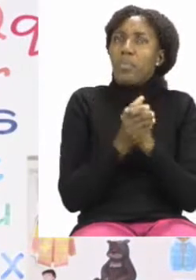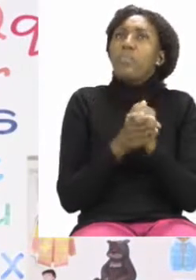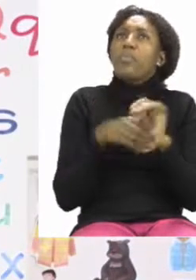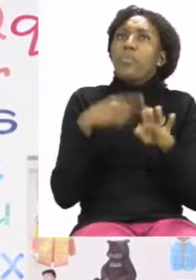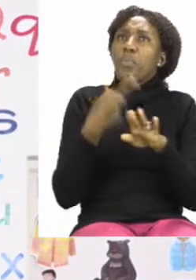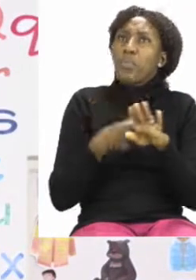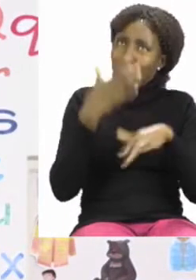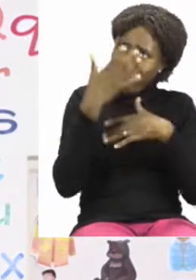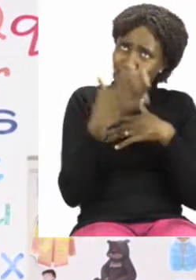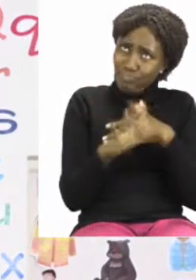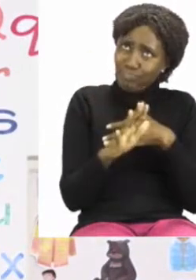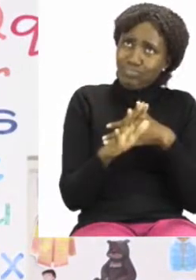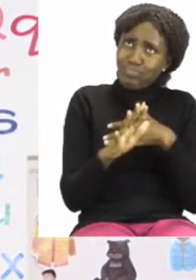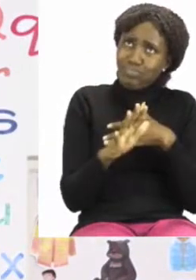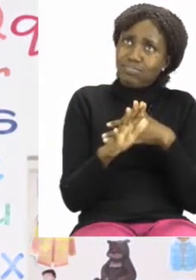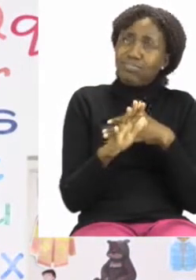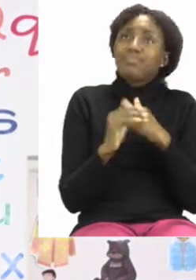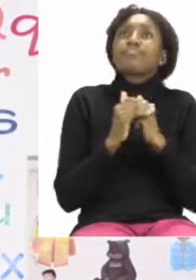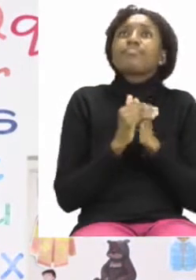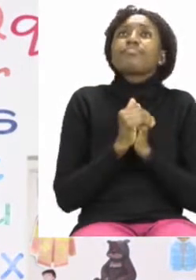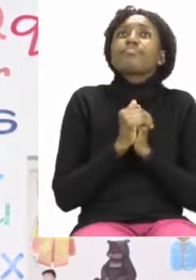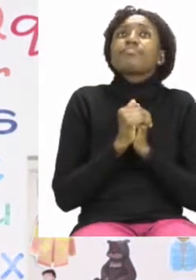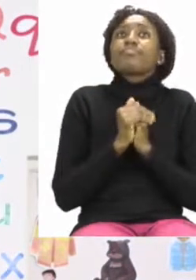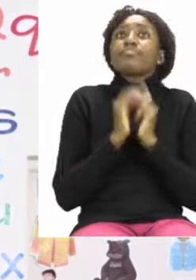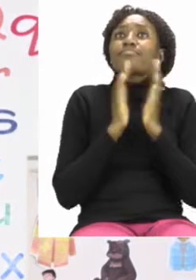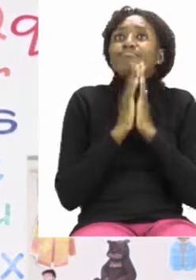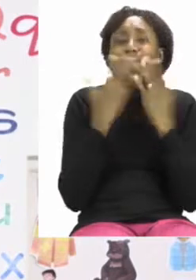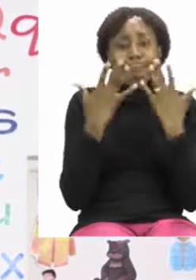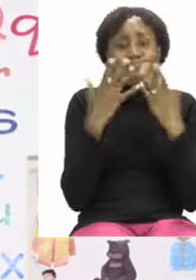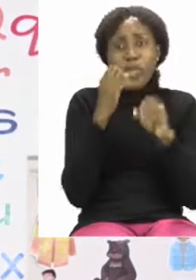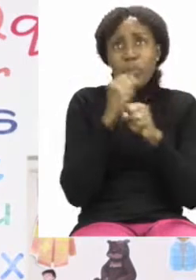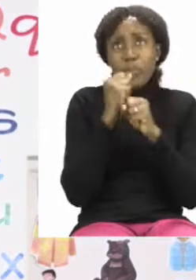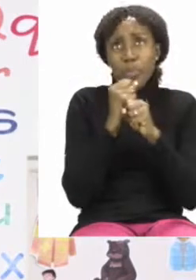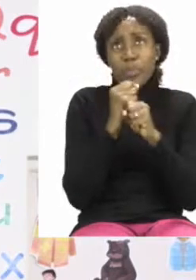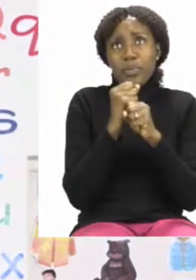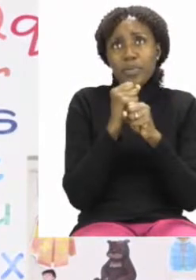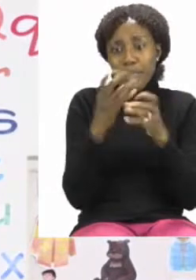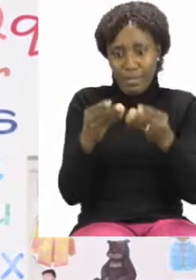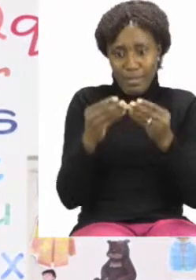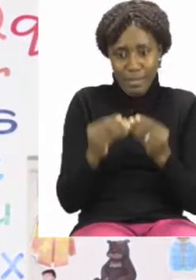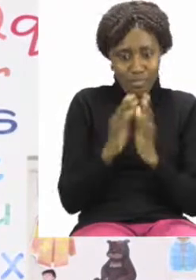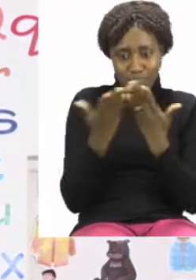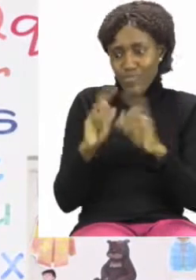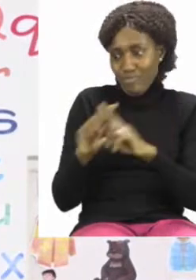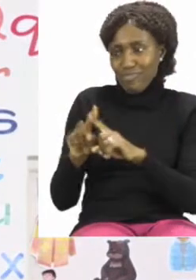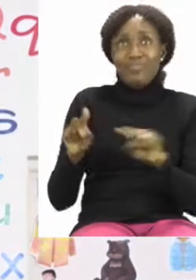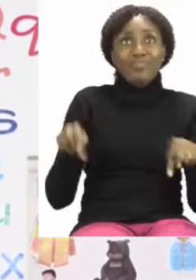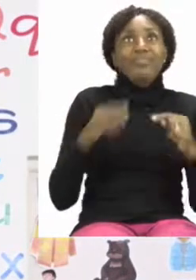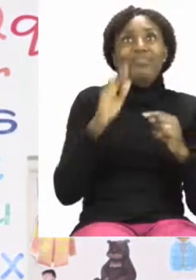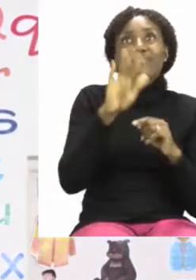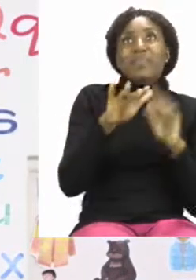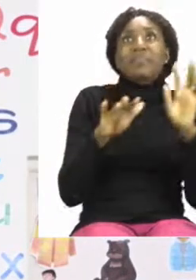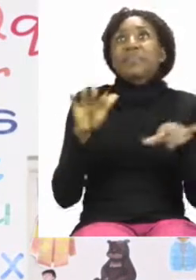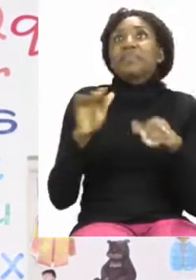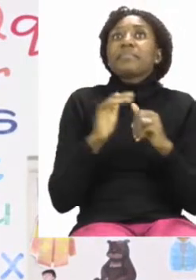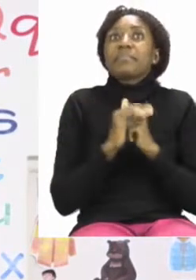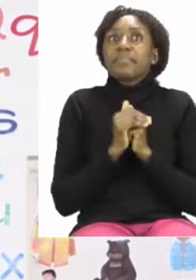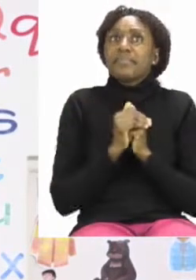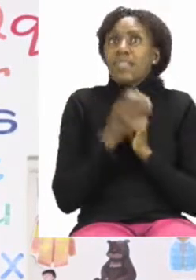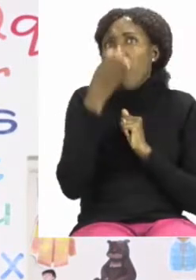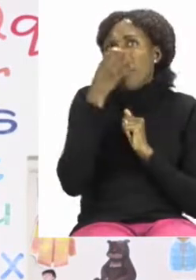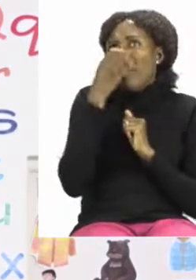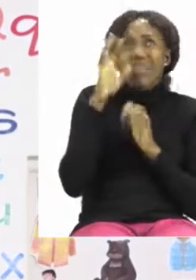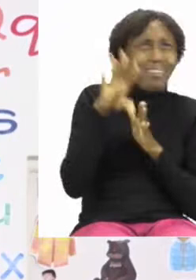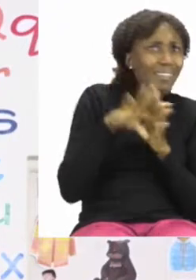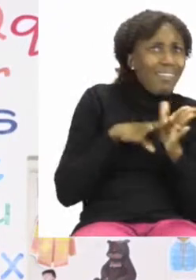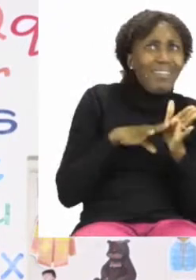your lessons. Make sure your hands are dry before you touch anything else. Sashi was supposed to come